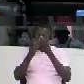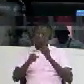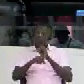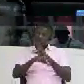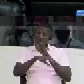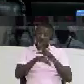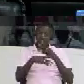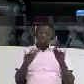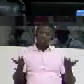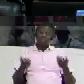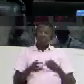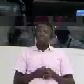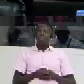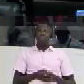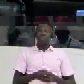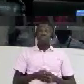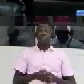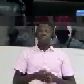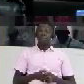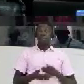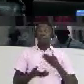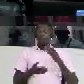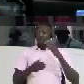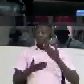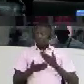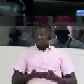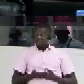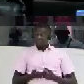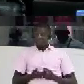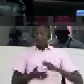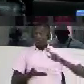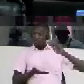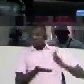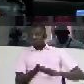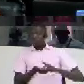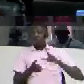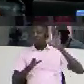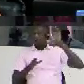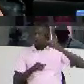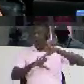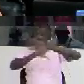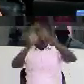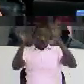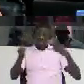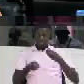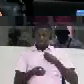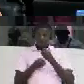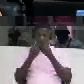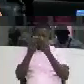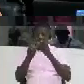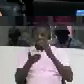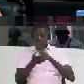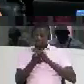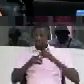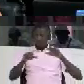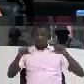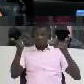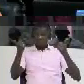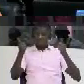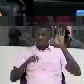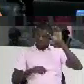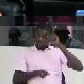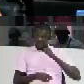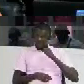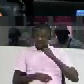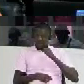mujja. Please confirm that you understand all that I have said before we begin. léegi nag balaa ñoo door dama bëgg nga wéral man ni lépp li ma la waxal